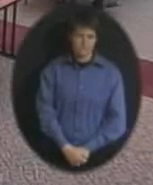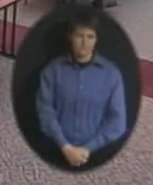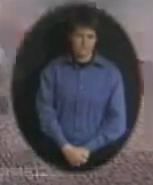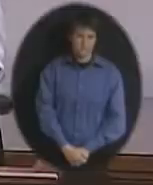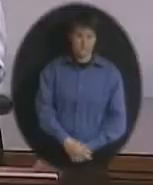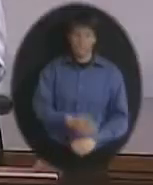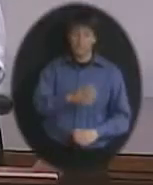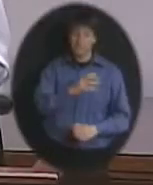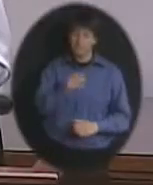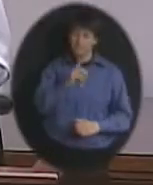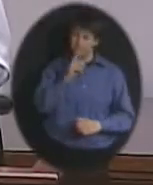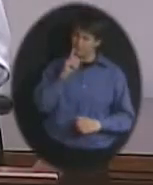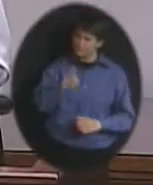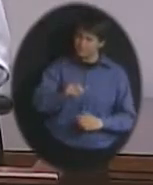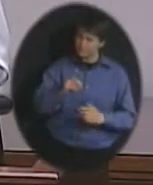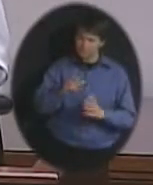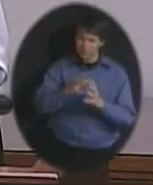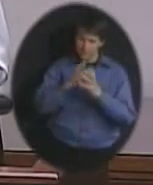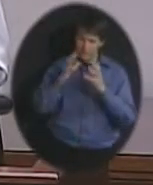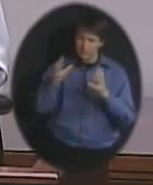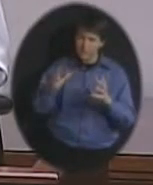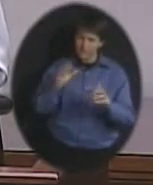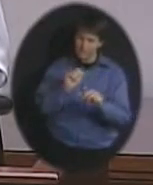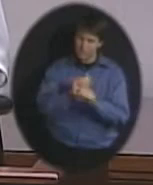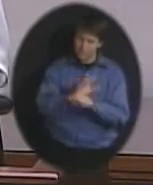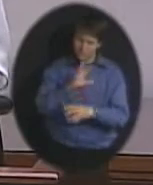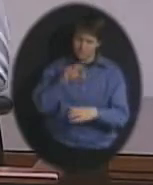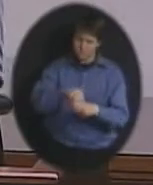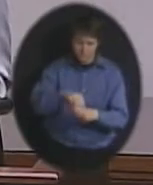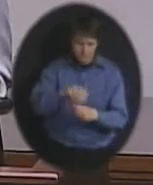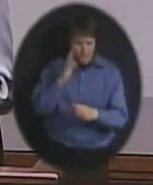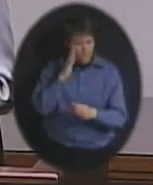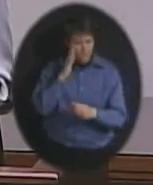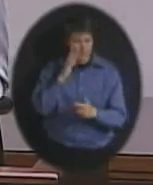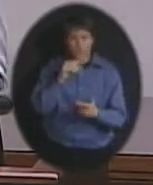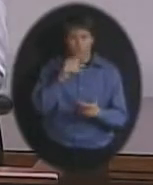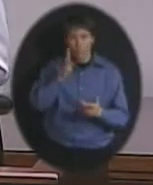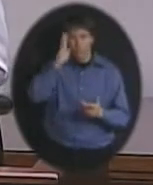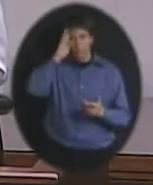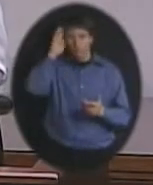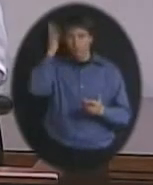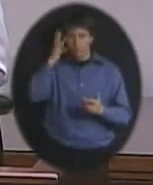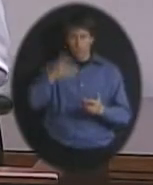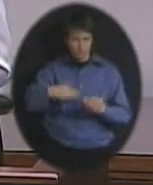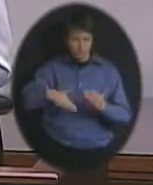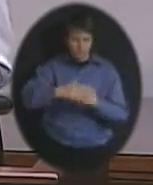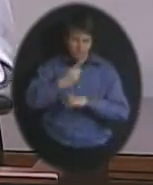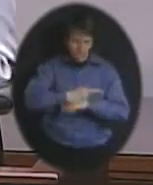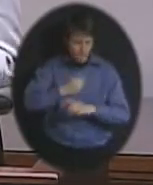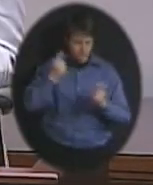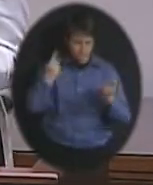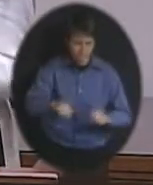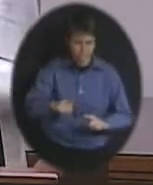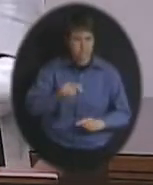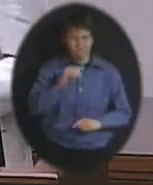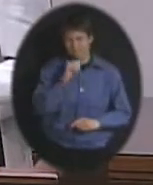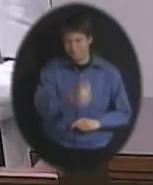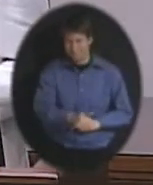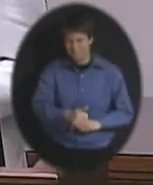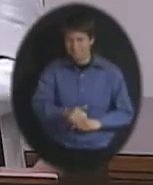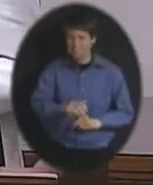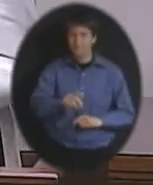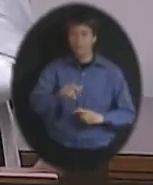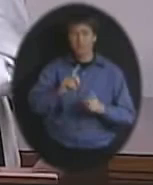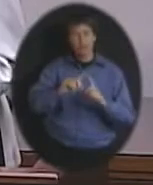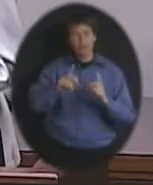And you know, there was a lot of work that went into preparing for this. You know, you just don't dream it up and do it the next day. And we had a wonderful